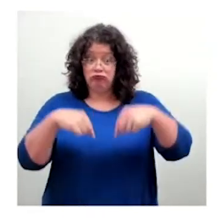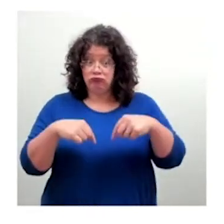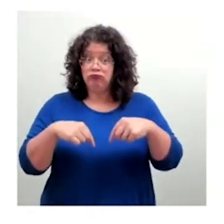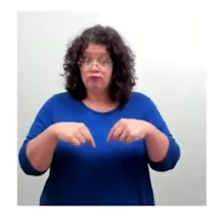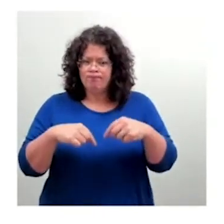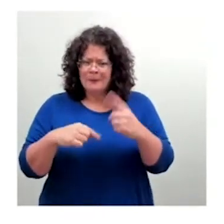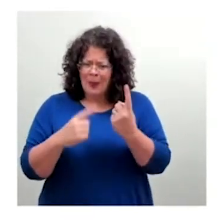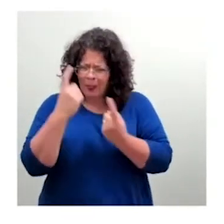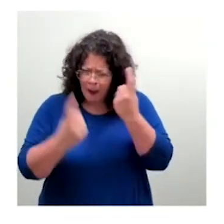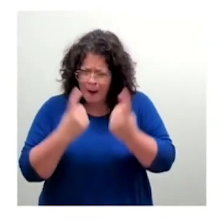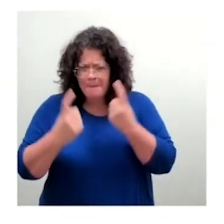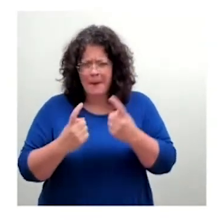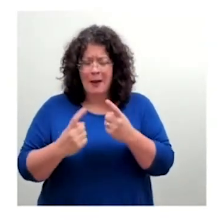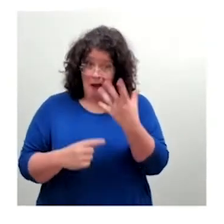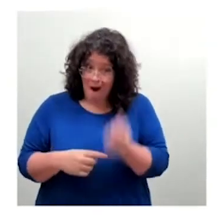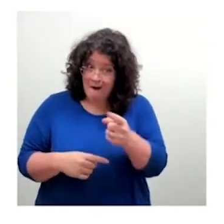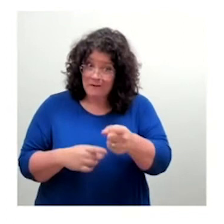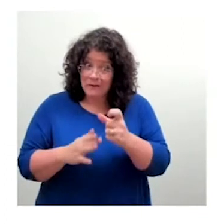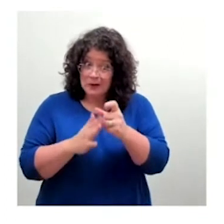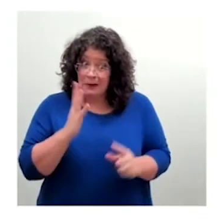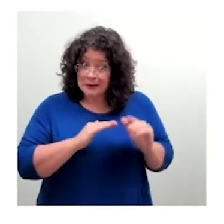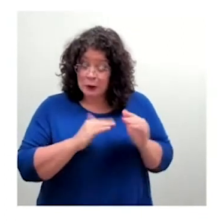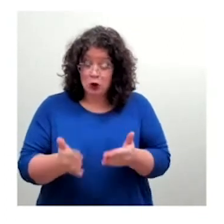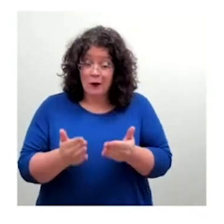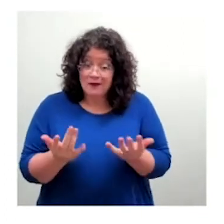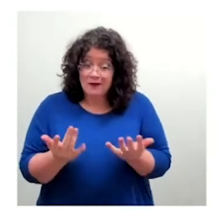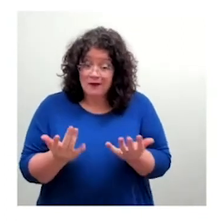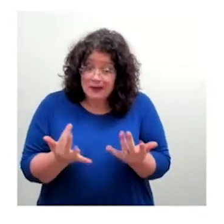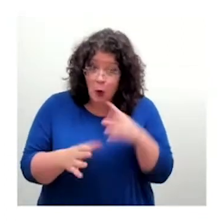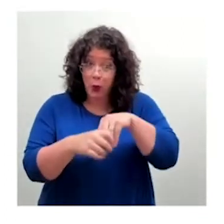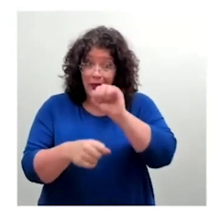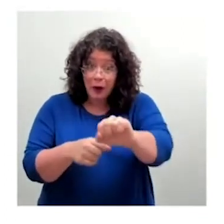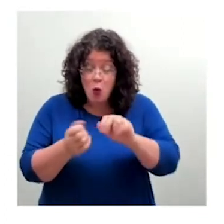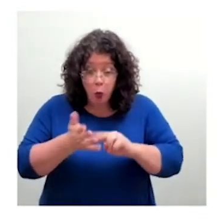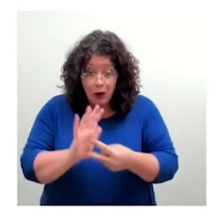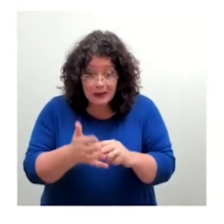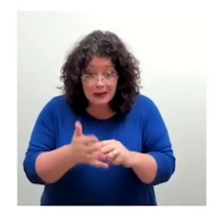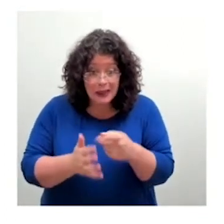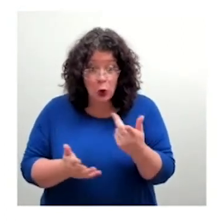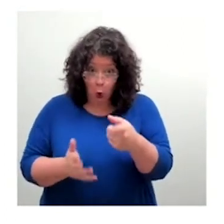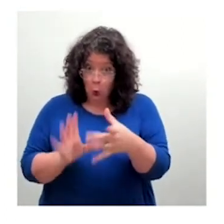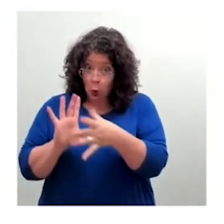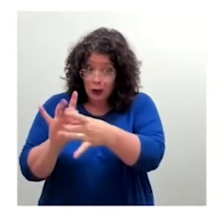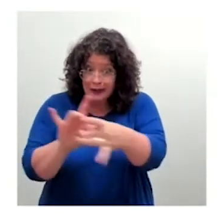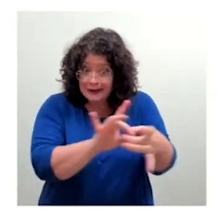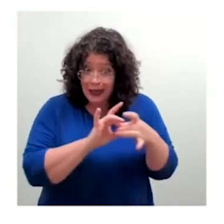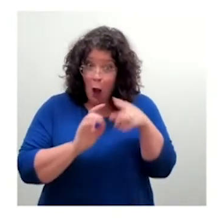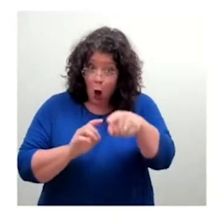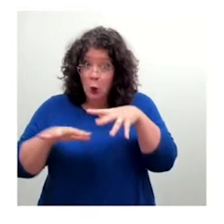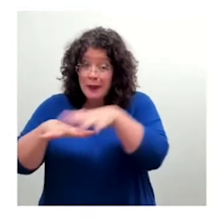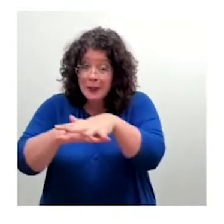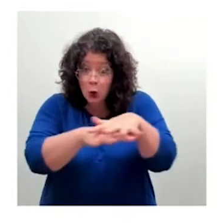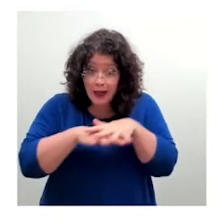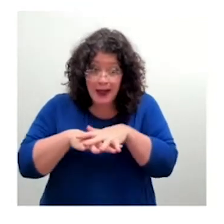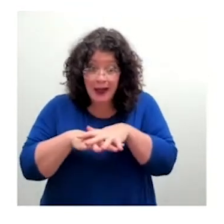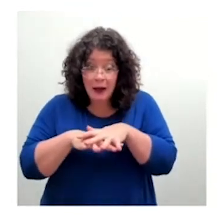add, it's okay to share failures too. It's okay to share blips, because we cannot get better if you don't share